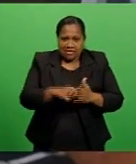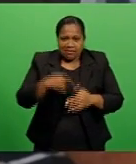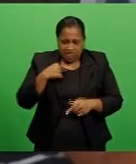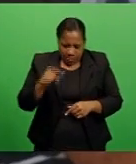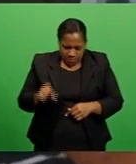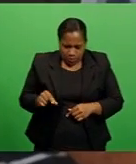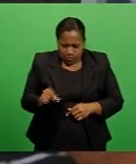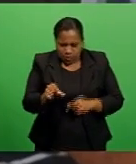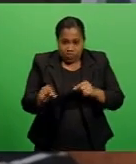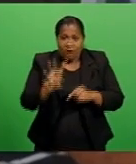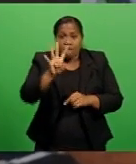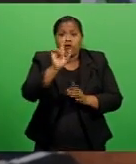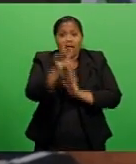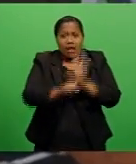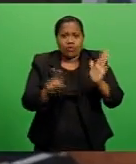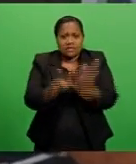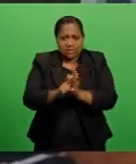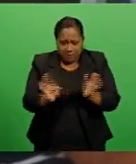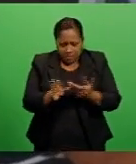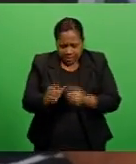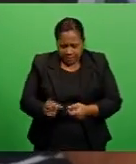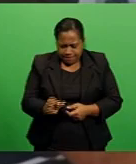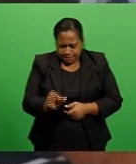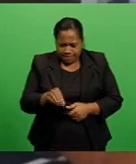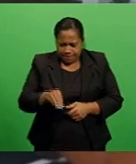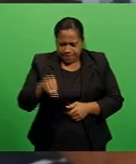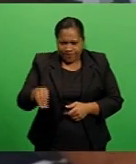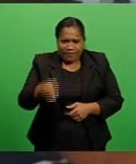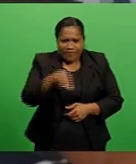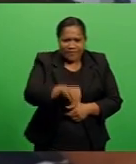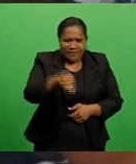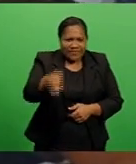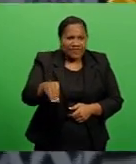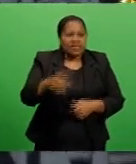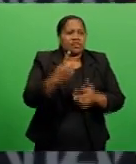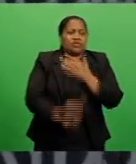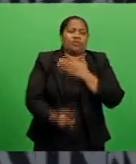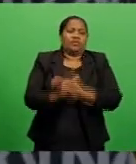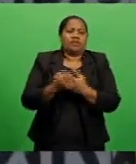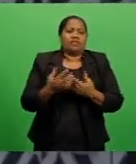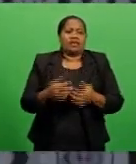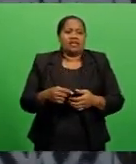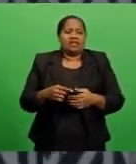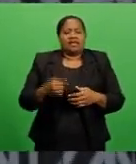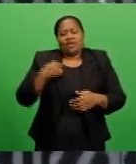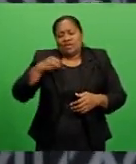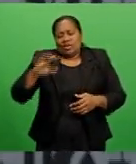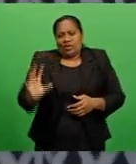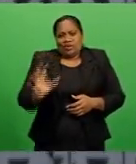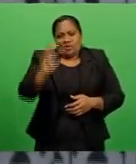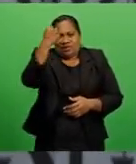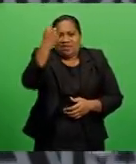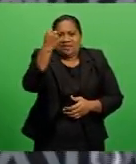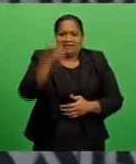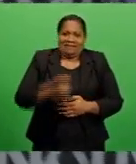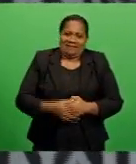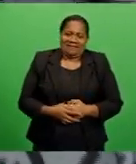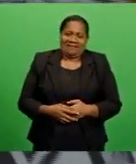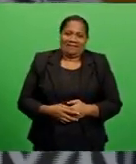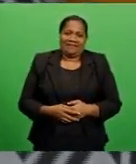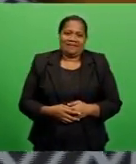4 hours in that game, and I was able to come away with the victory, and that victory really propelled me to winning this tournament in